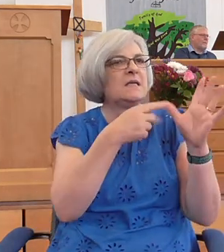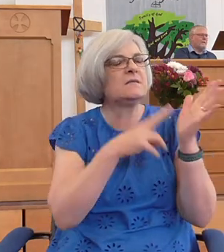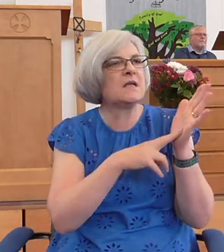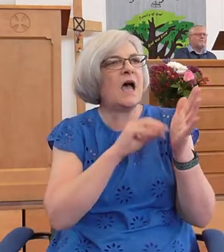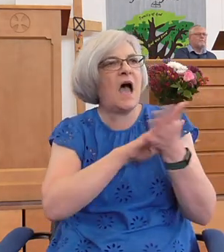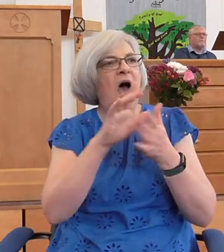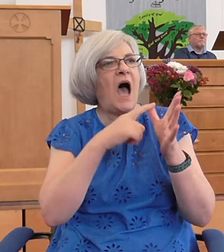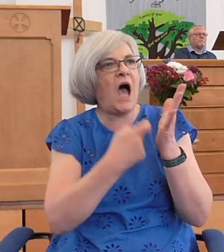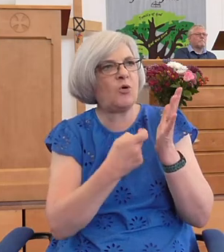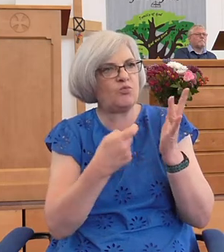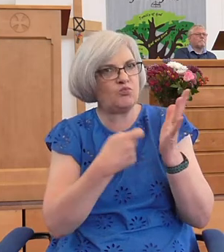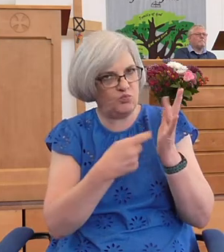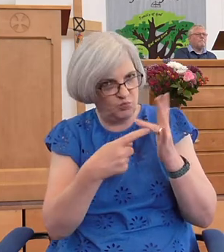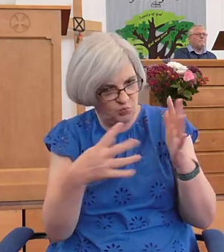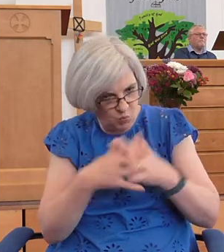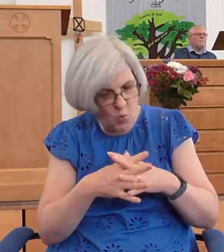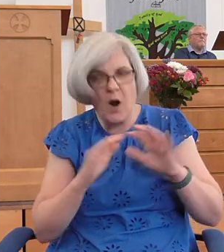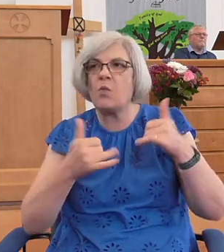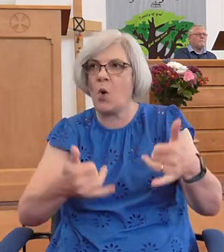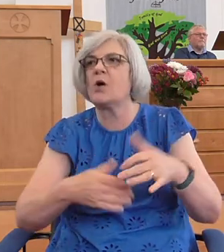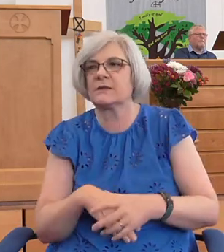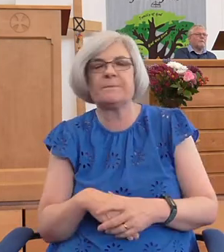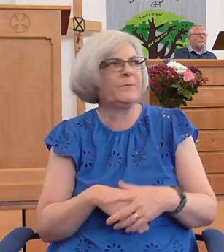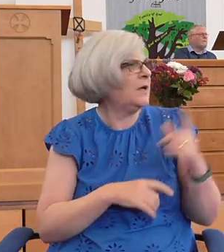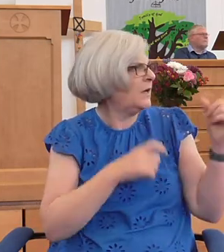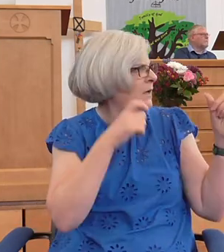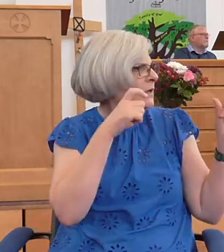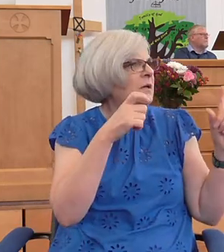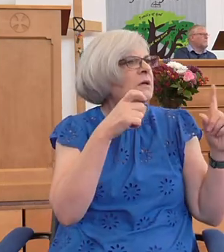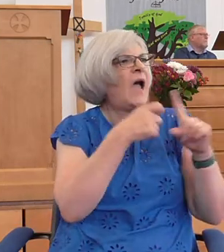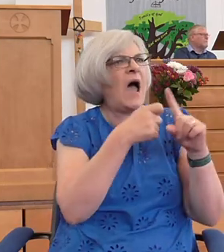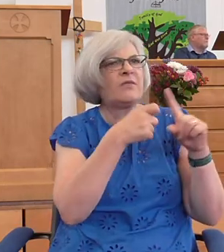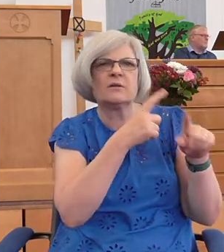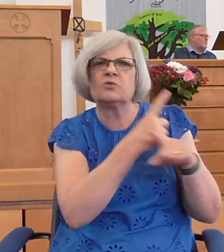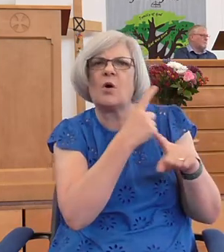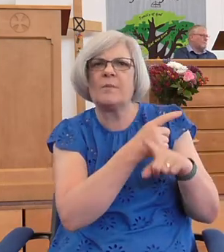And that's all I've got to say. Catherine's going to say something about the afternoon tea.